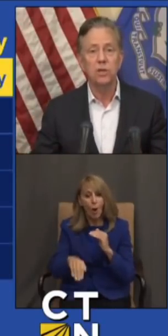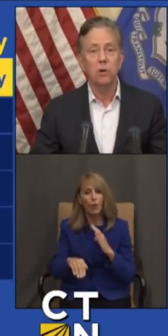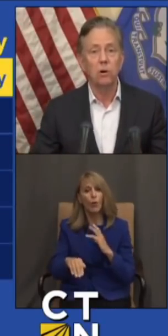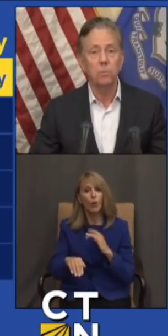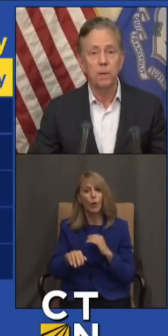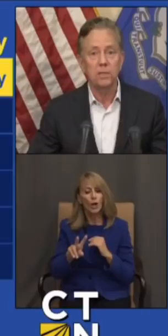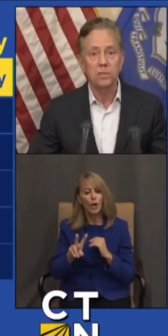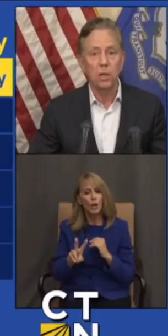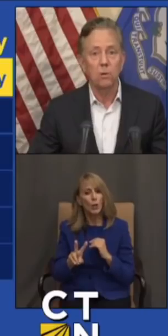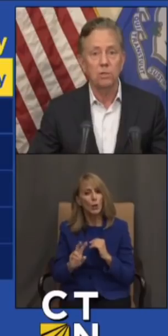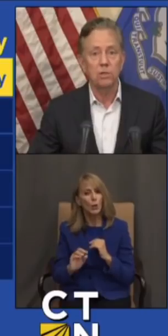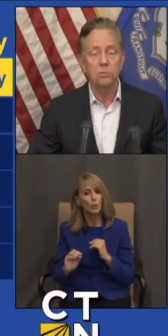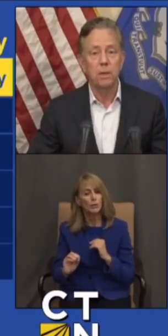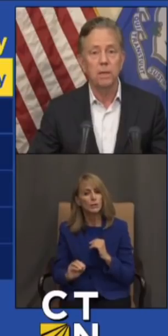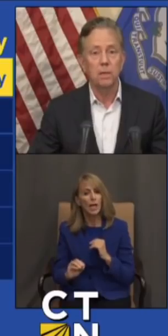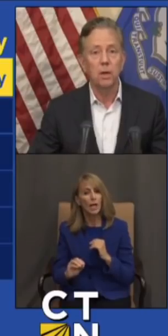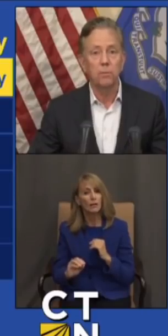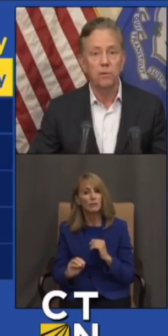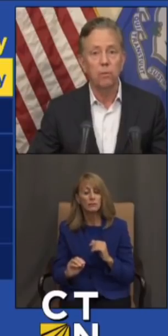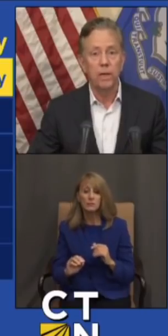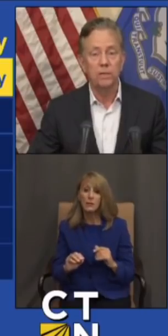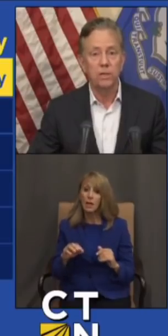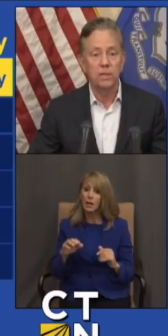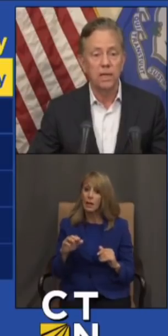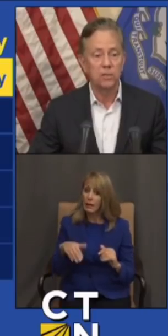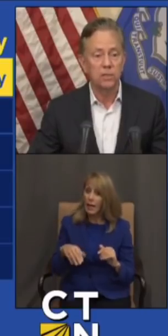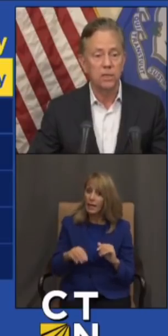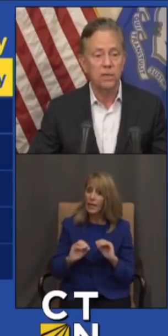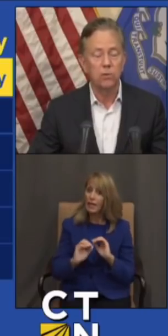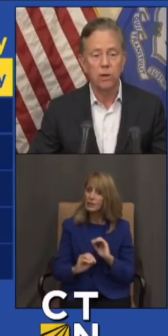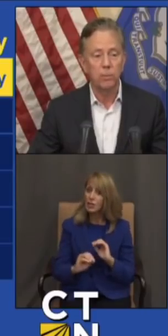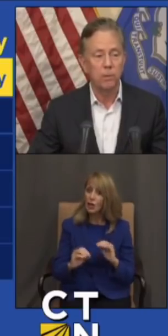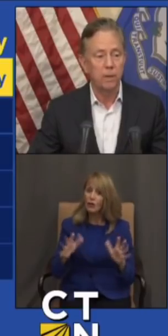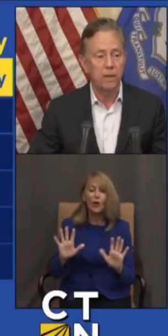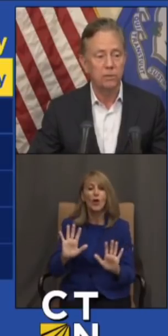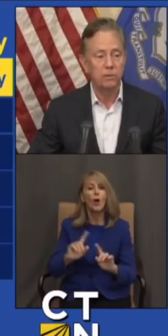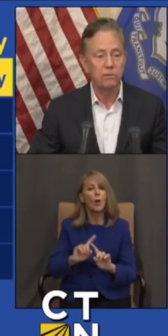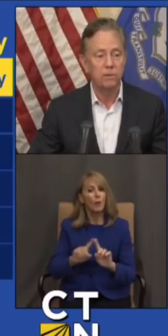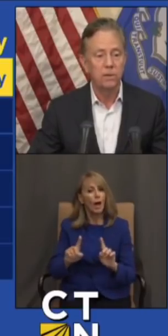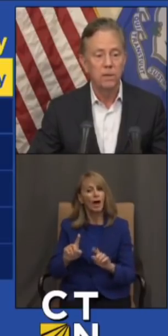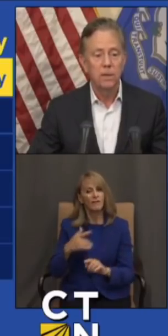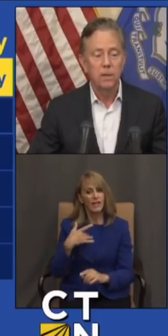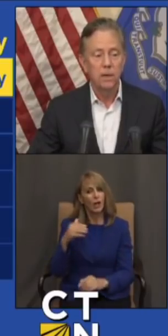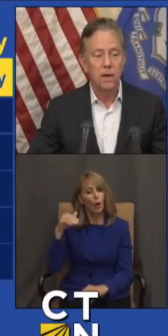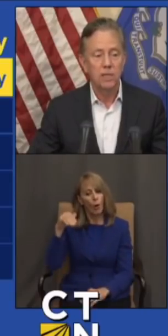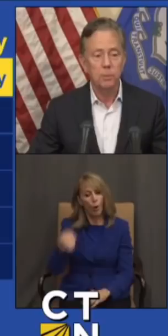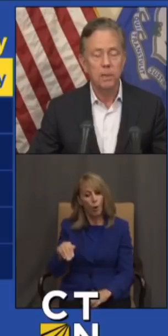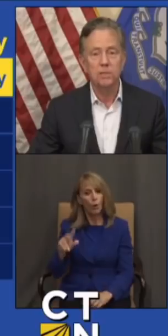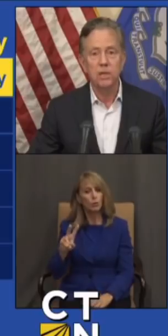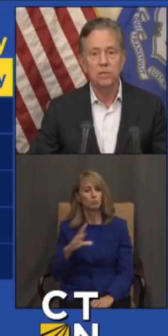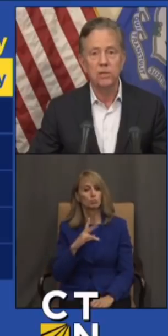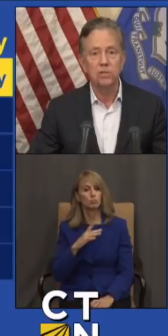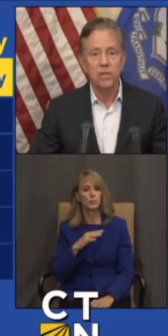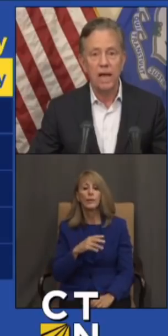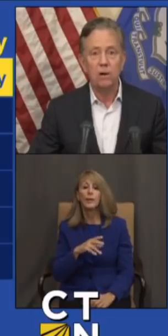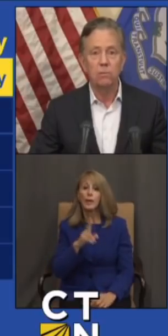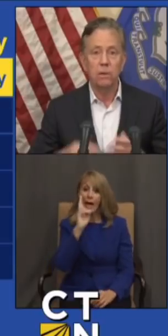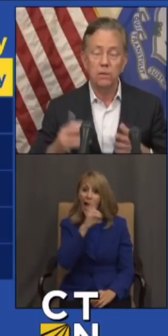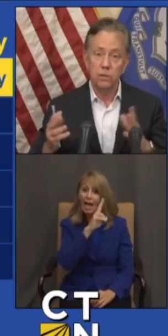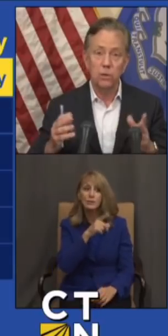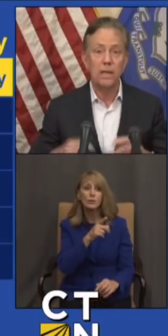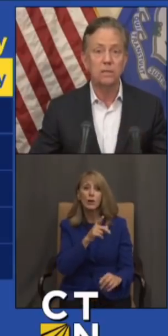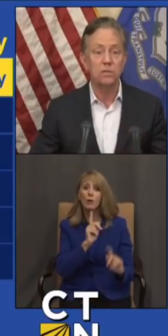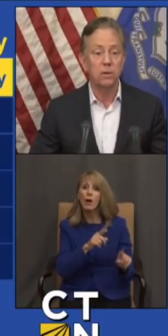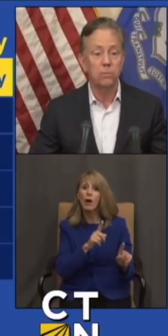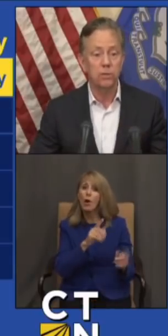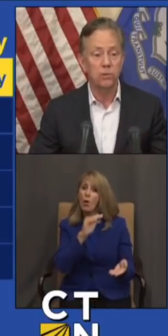not zero, but it's the lowest it's been in a number of weeks, and that's incredibly positive. Hospitalizations down, you